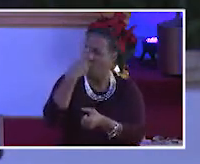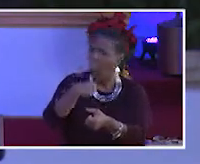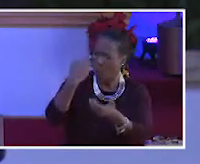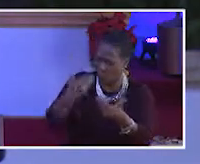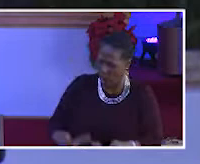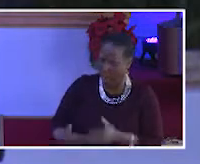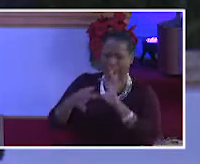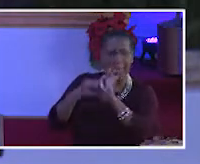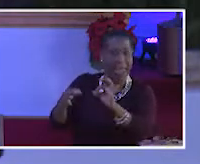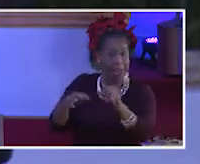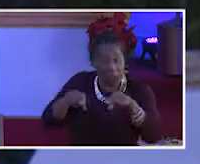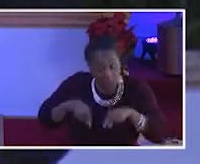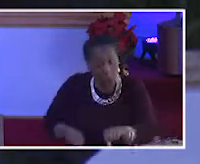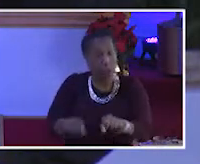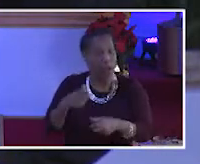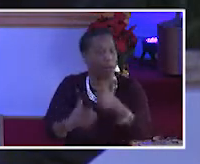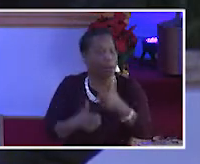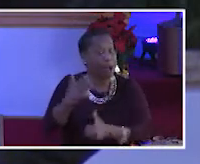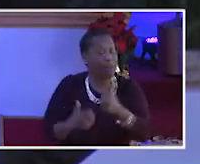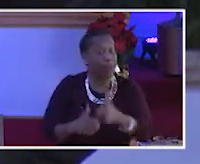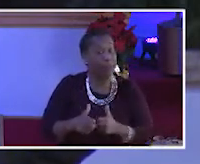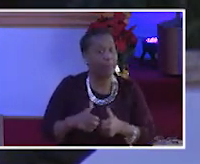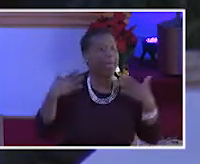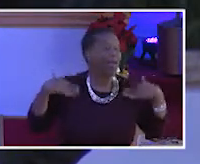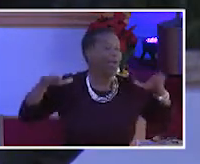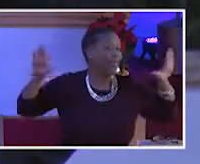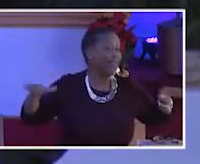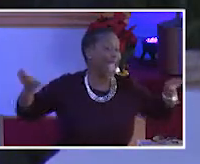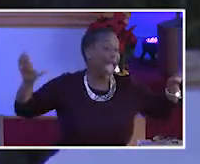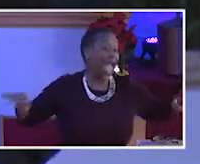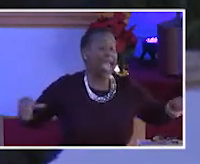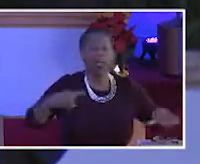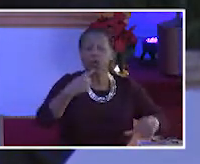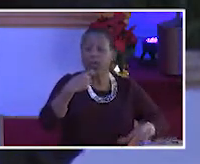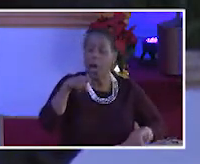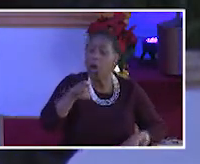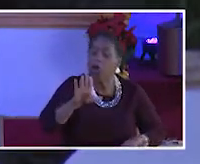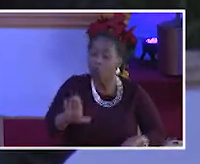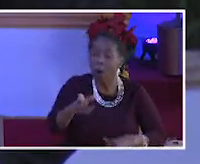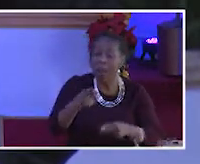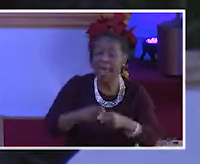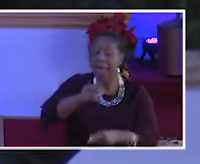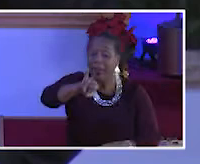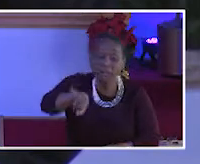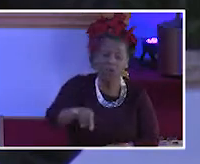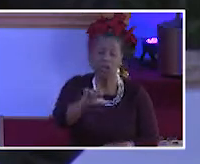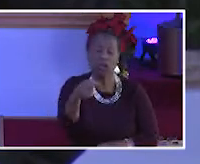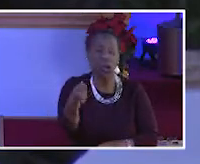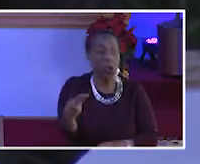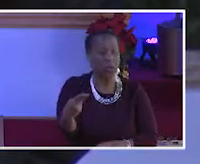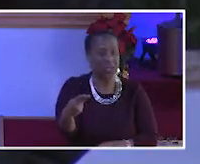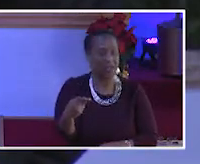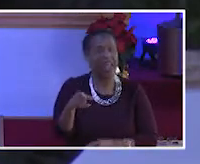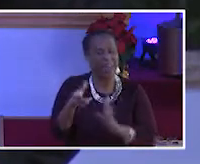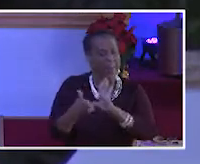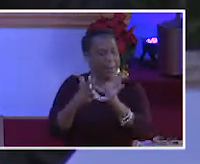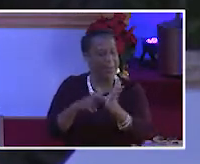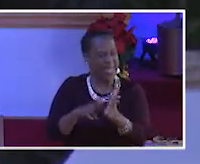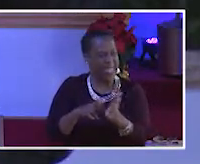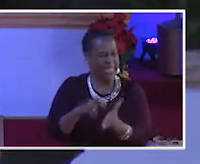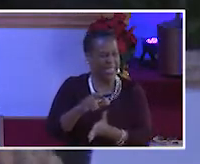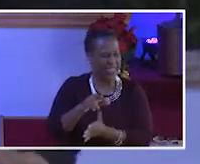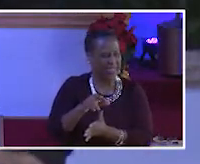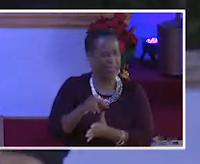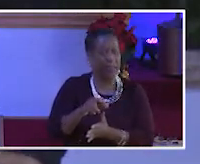your predicament. For the angel says, your name is Joseph. And Joseph in Hebrew means, "May